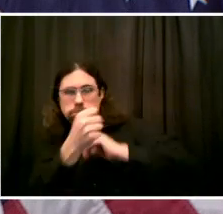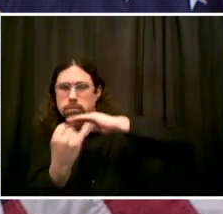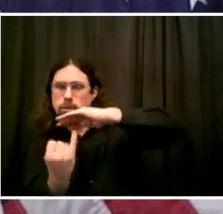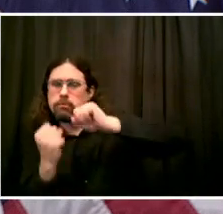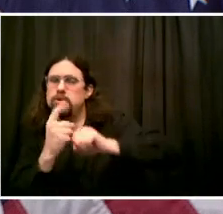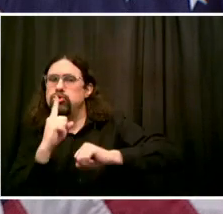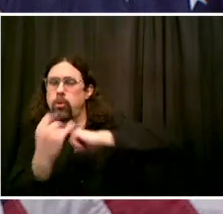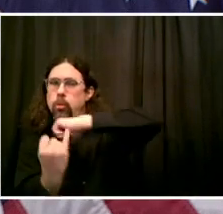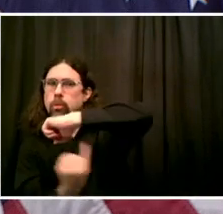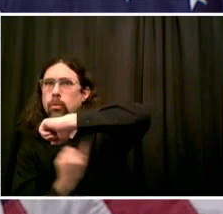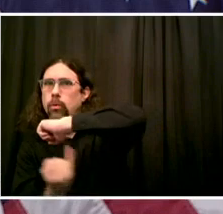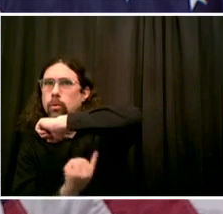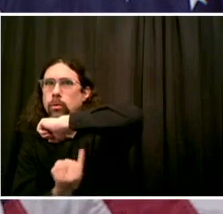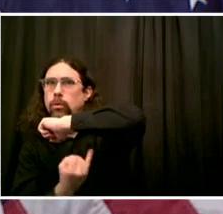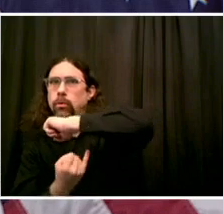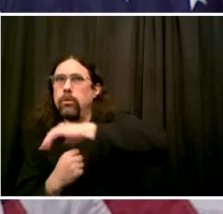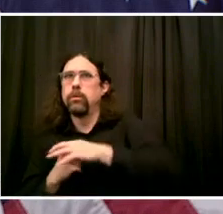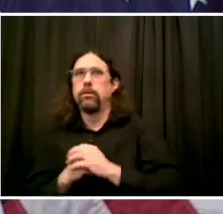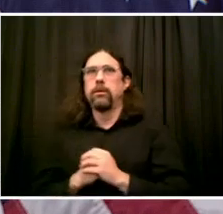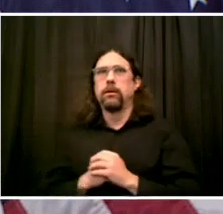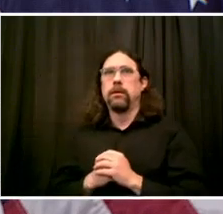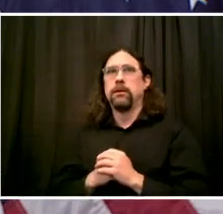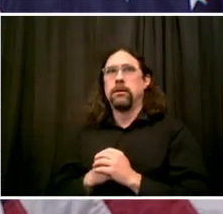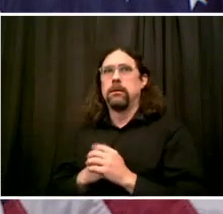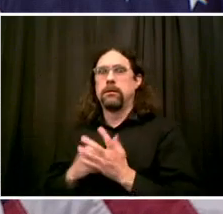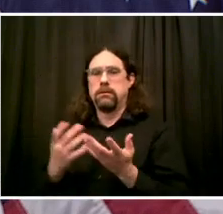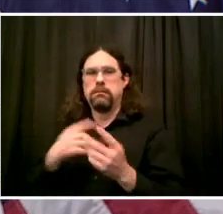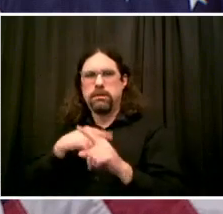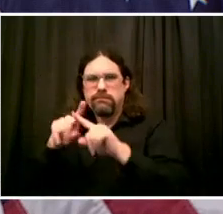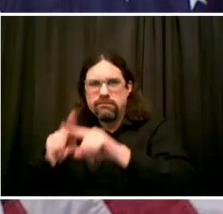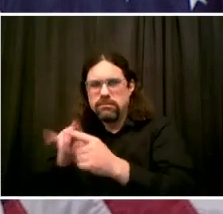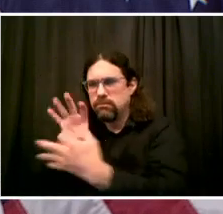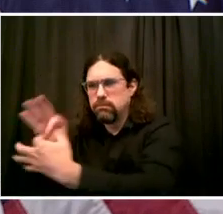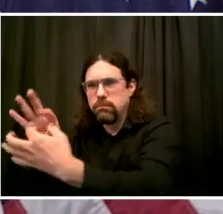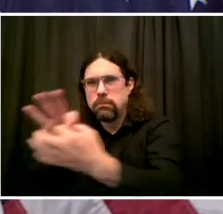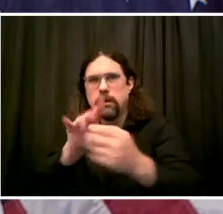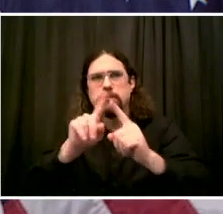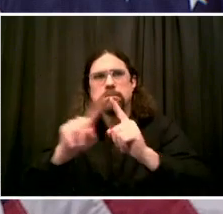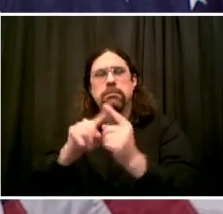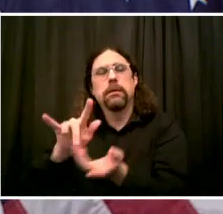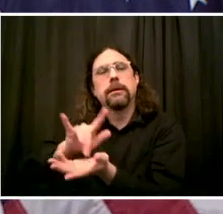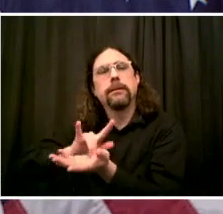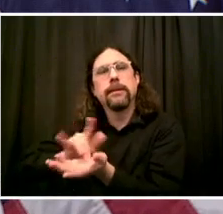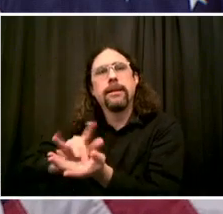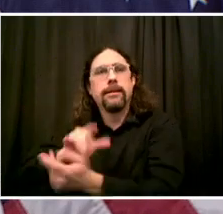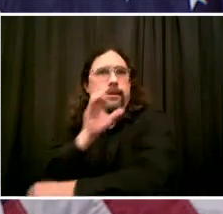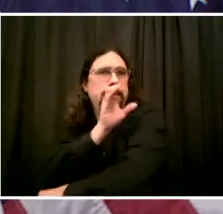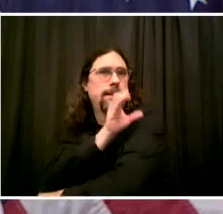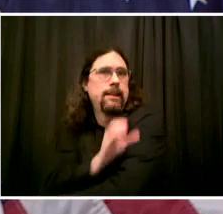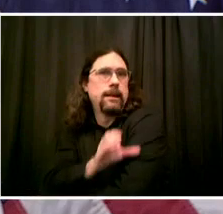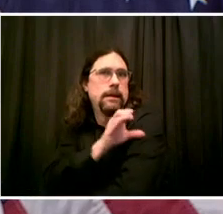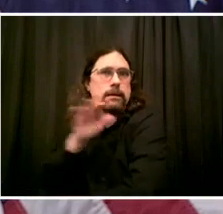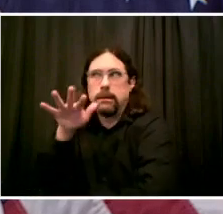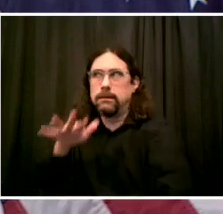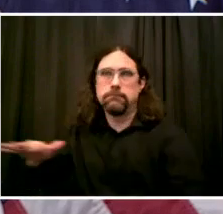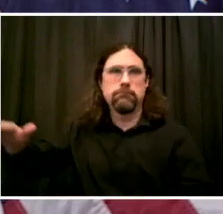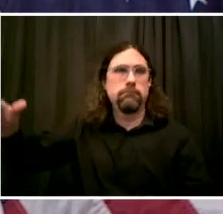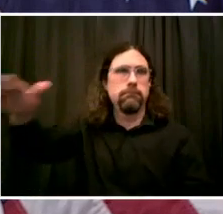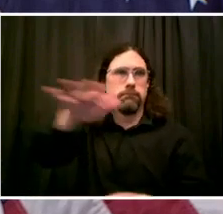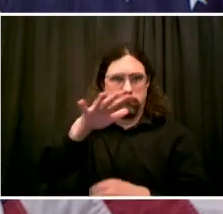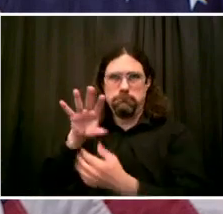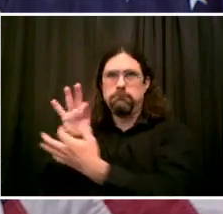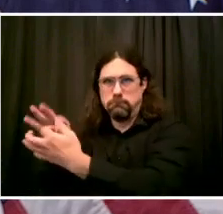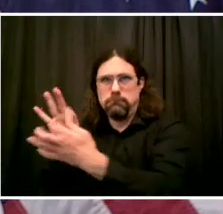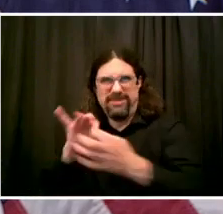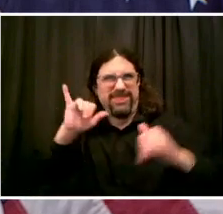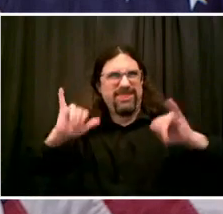more community efforts like the community clinics I spoke about yesterday, fortifying them, strengthening them, helping them with new